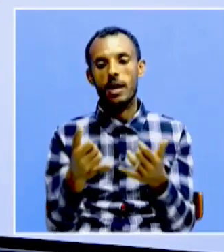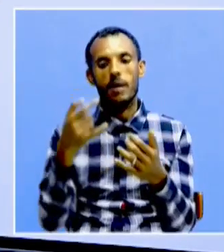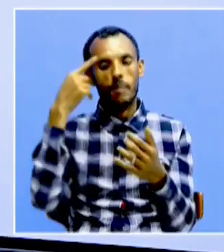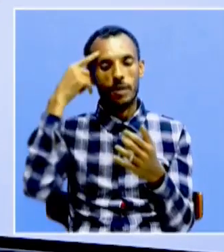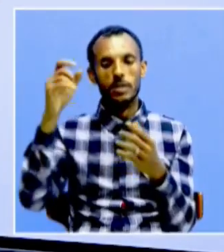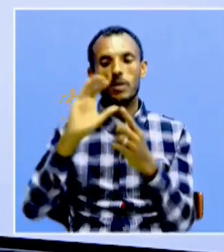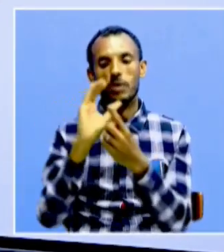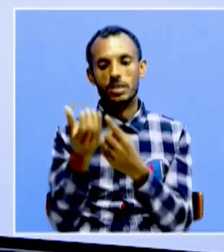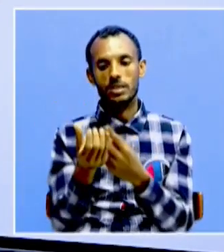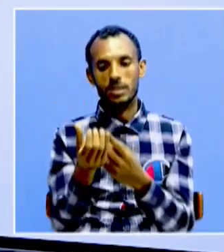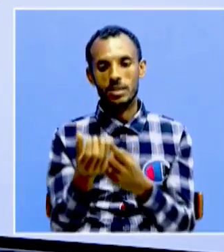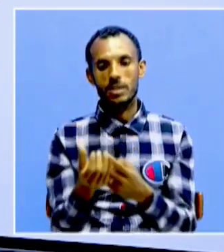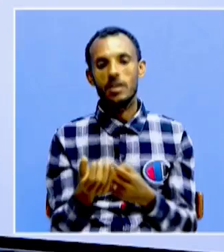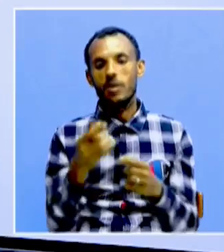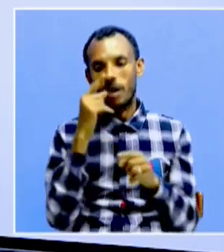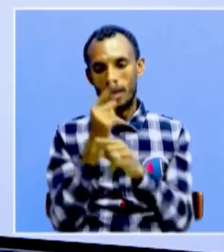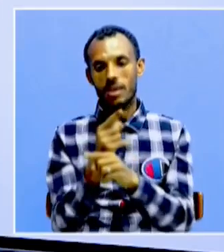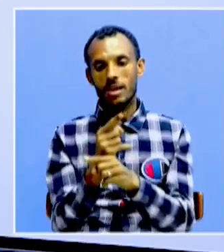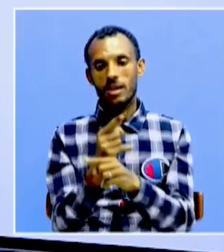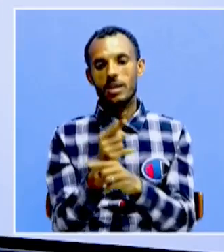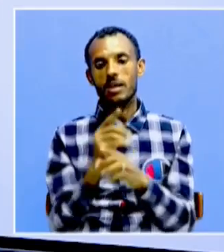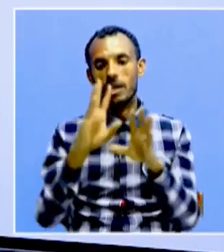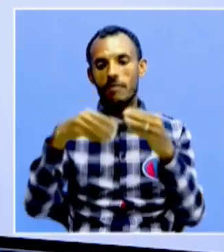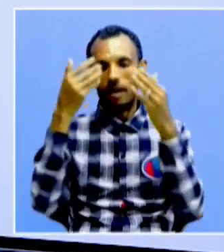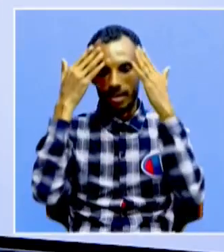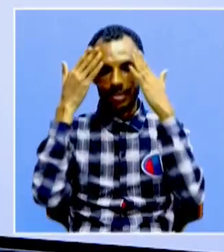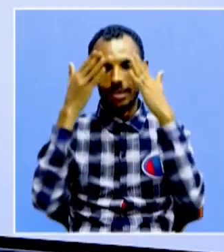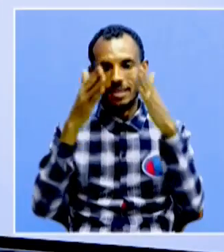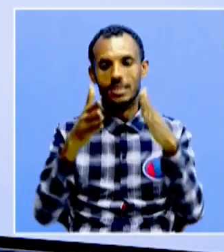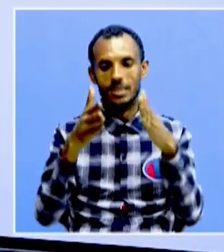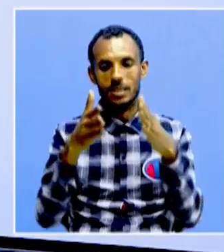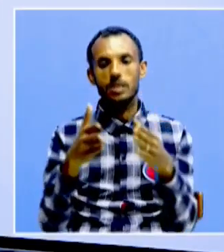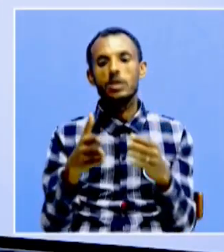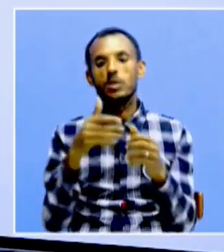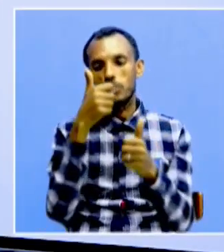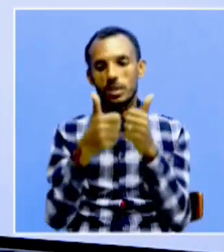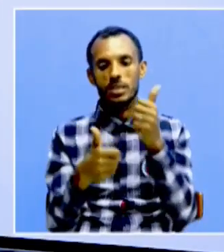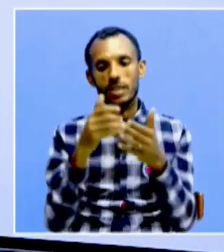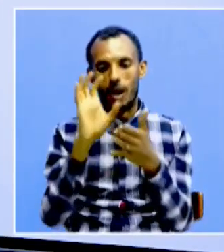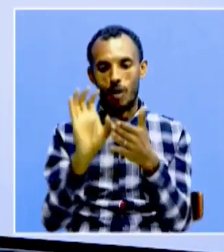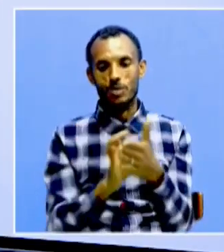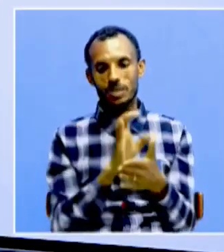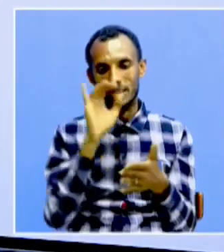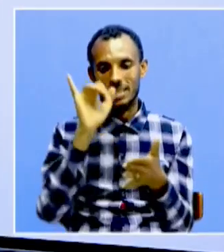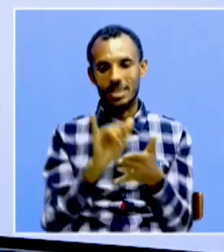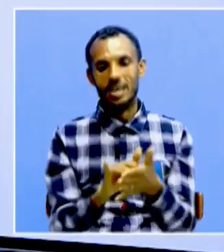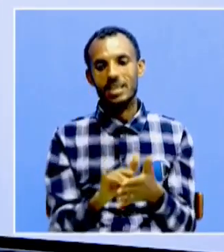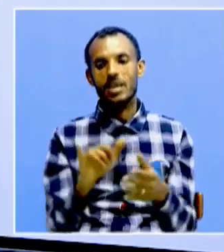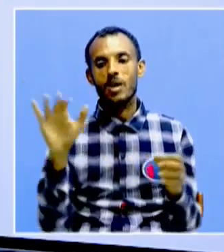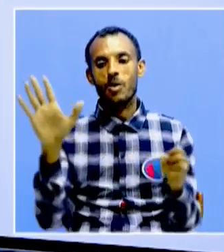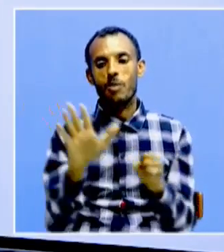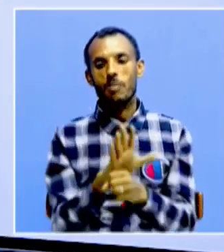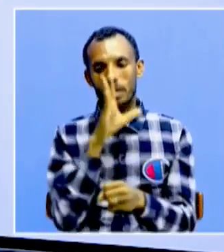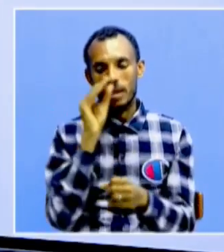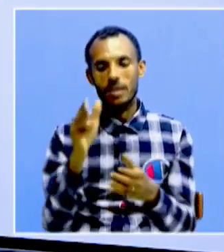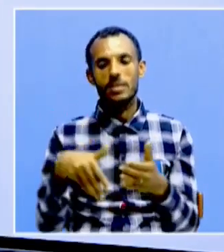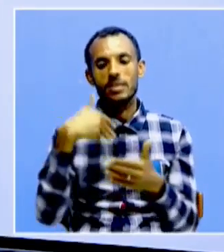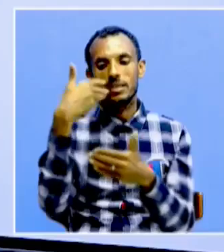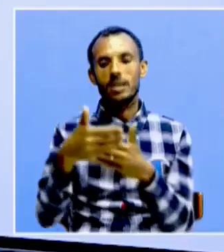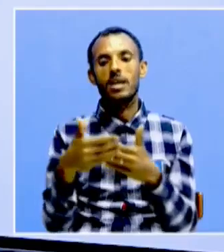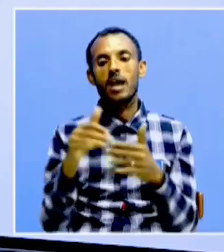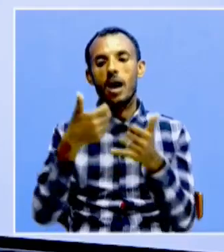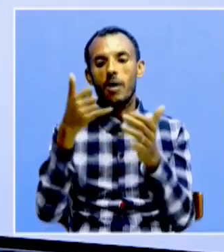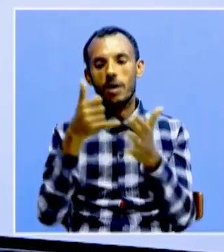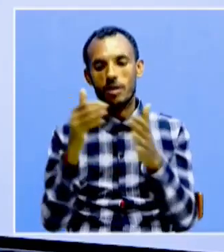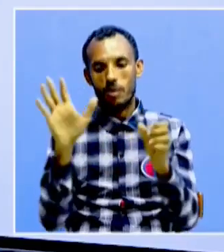imaginary condition. All right? Give attention to which clause that is complete, and then how is it